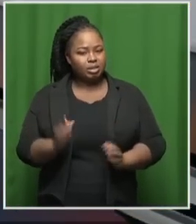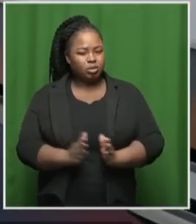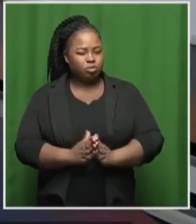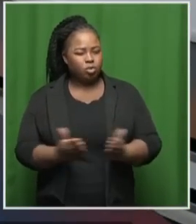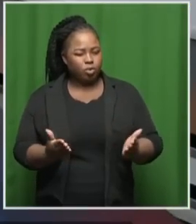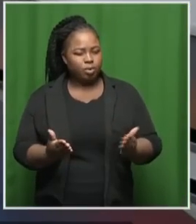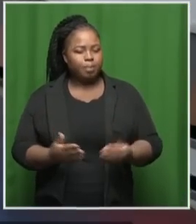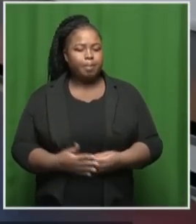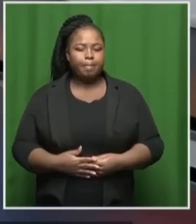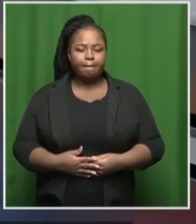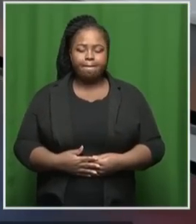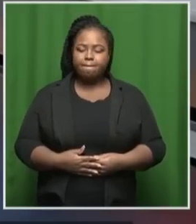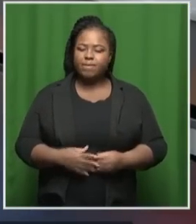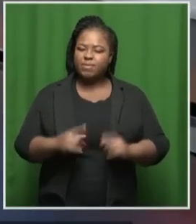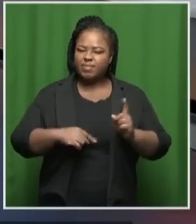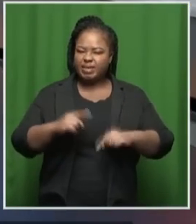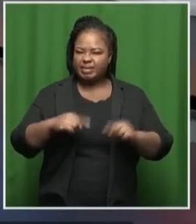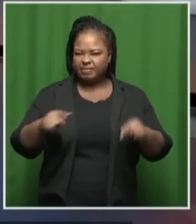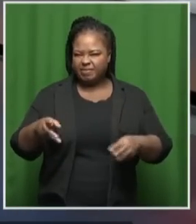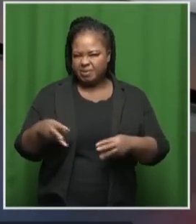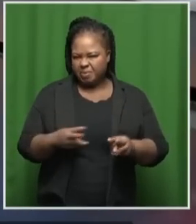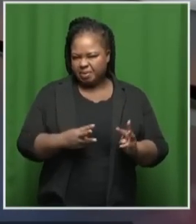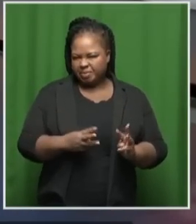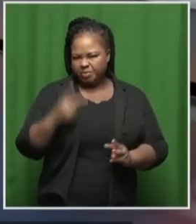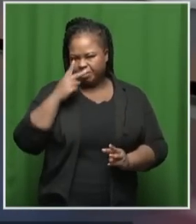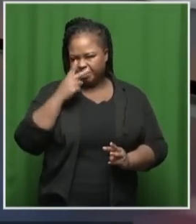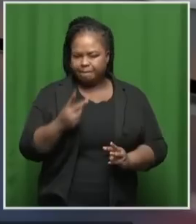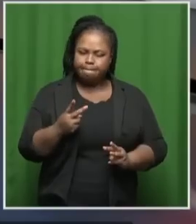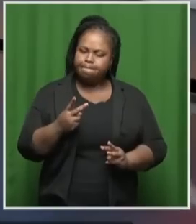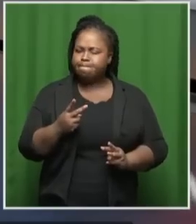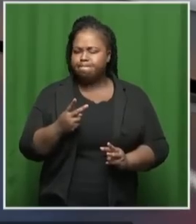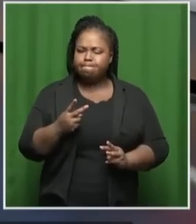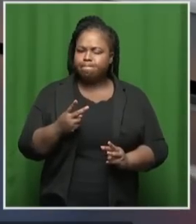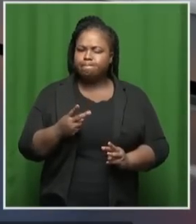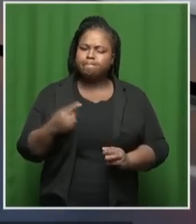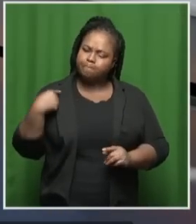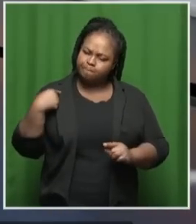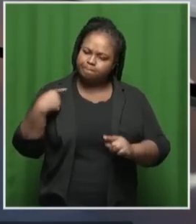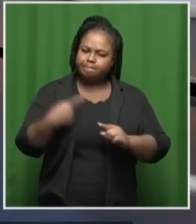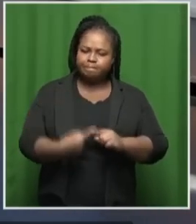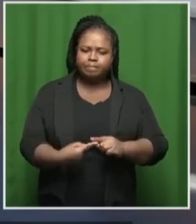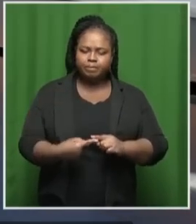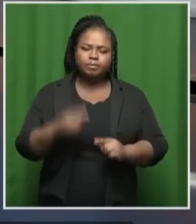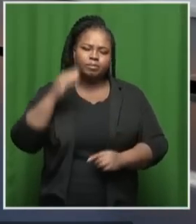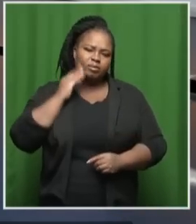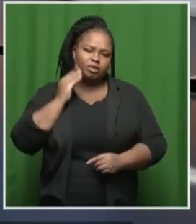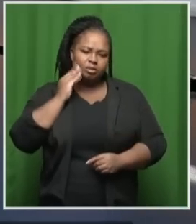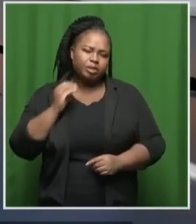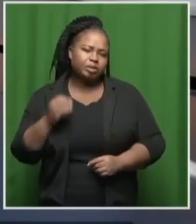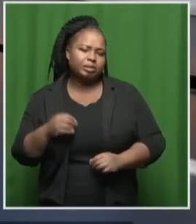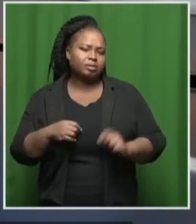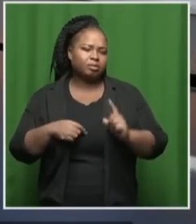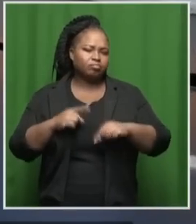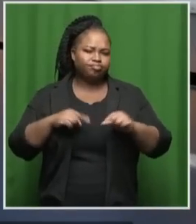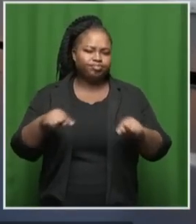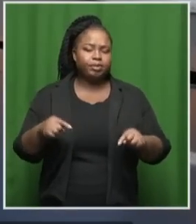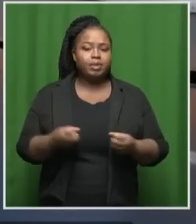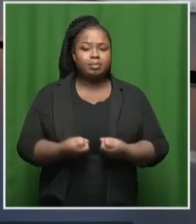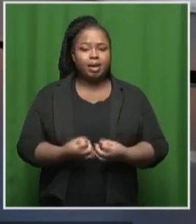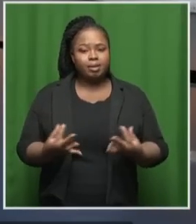different scenarios, and I think that's what a lot of people want to see, is through everything we've seen, through the emergence of all of these smaller